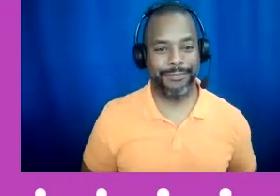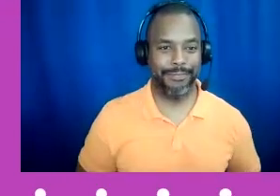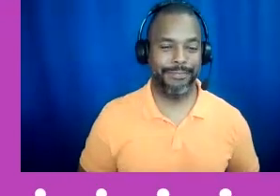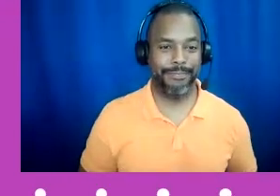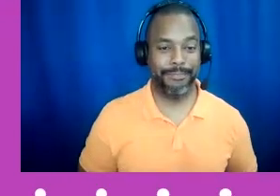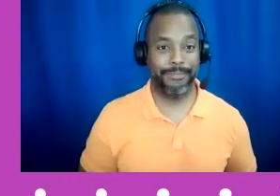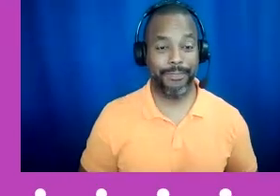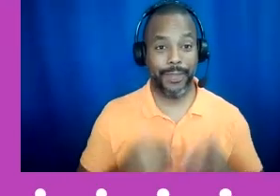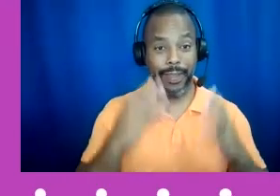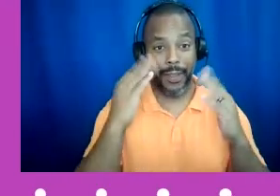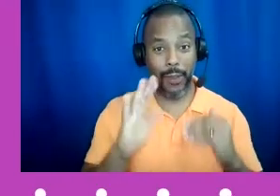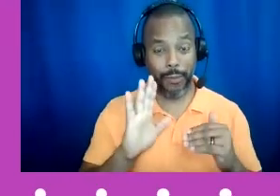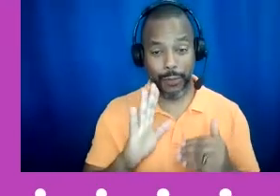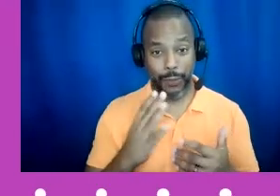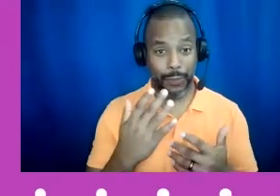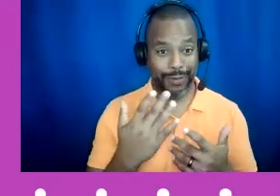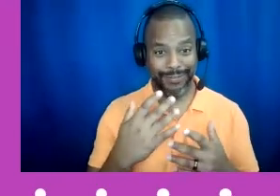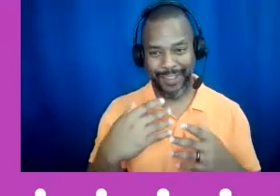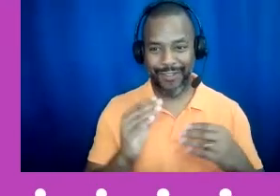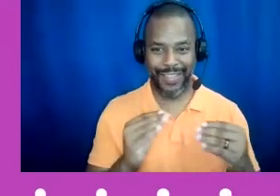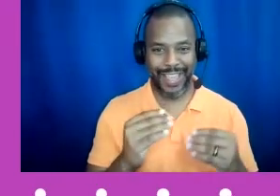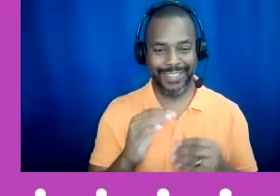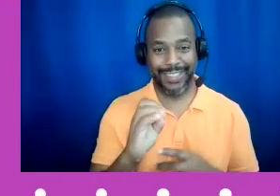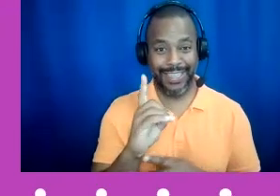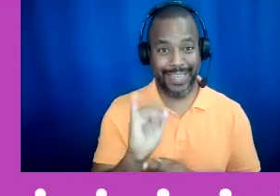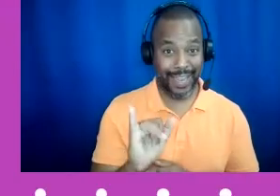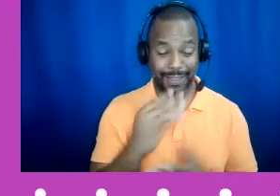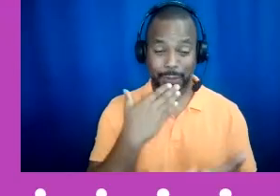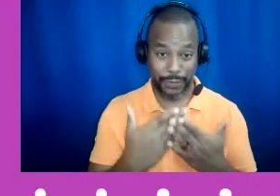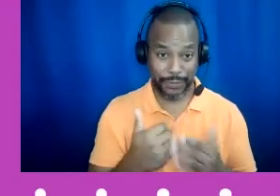I hope your Flex Day is going well.